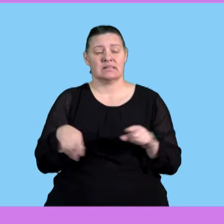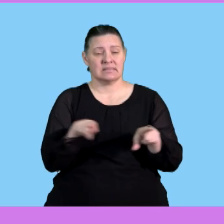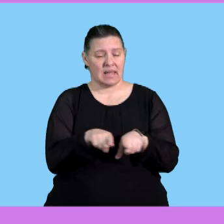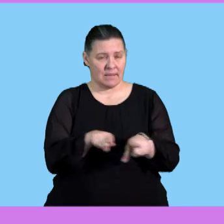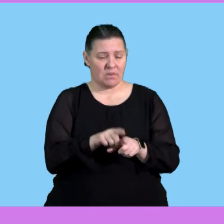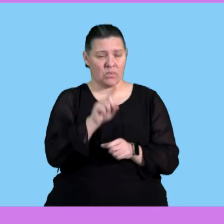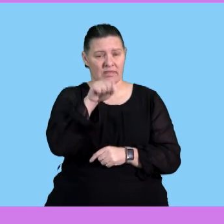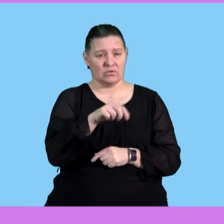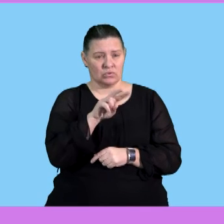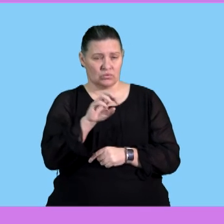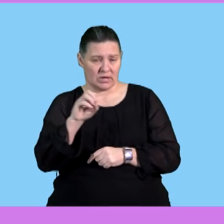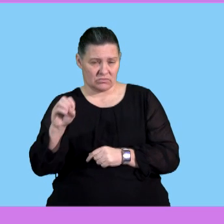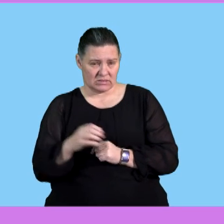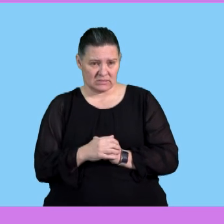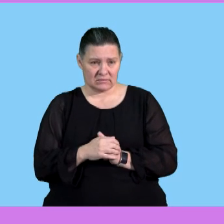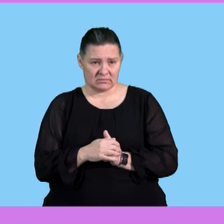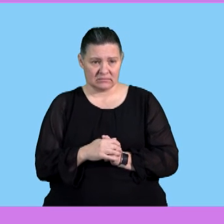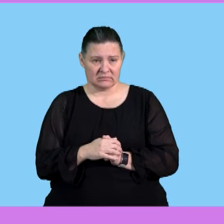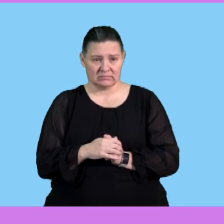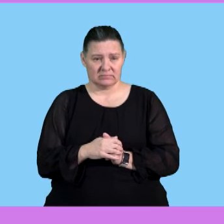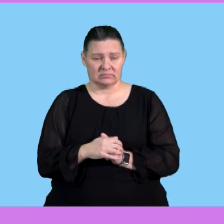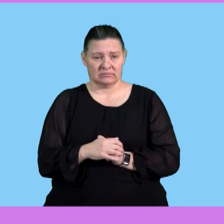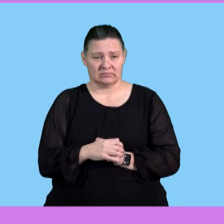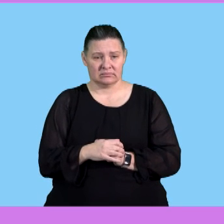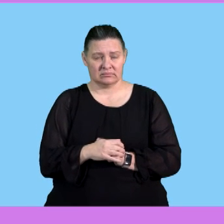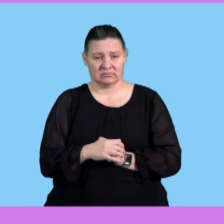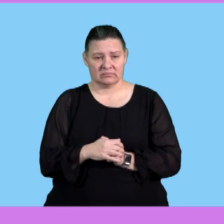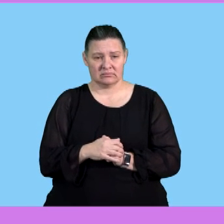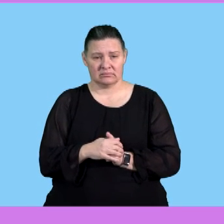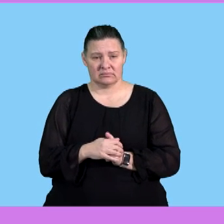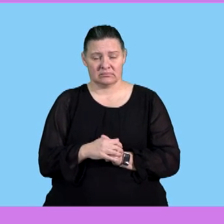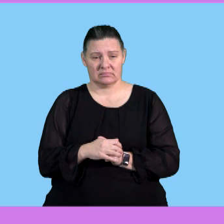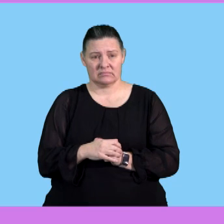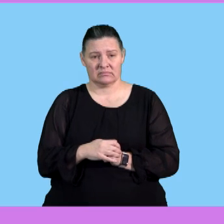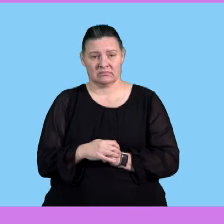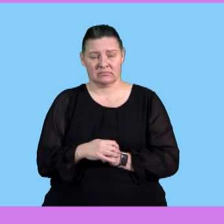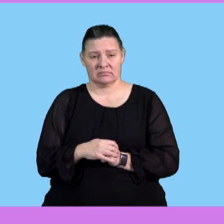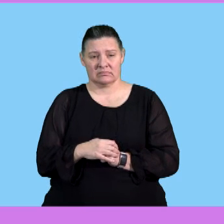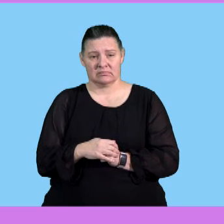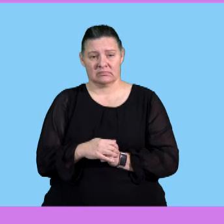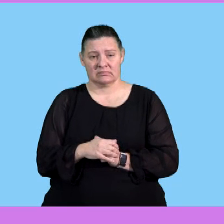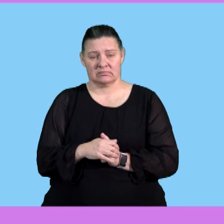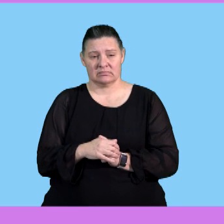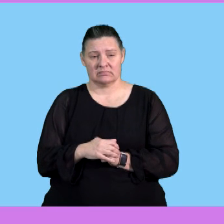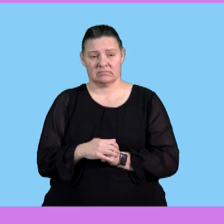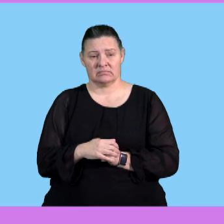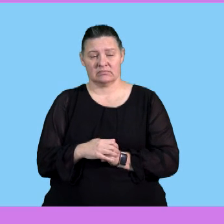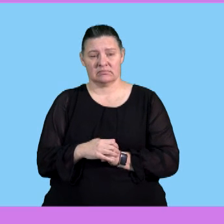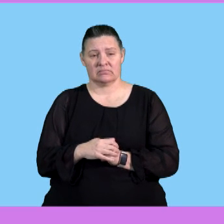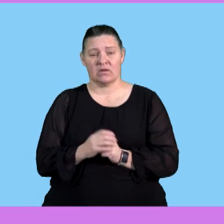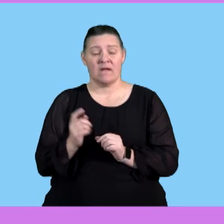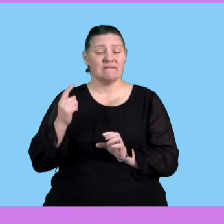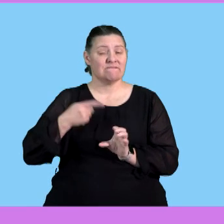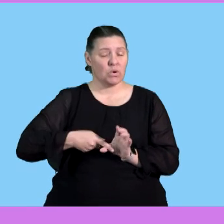remains the same, even though he only could use it for a quarter of the month,